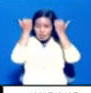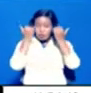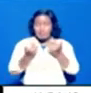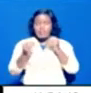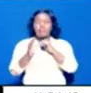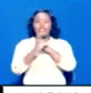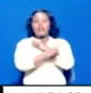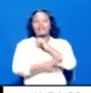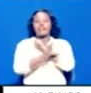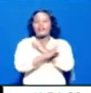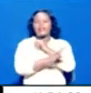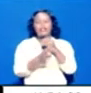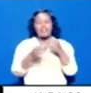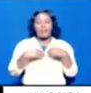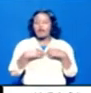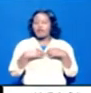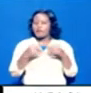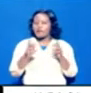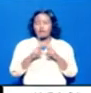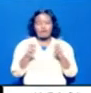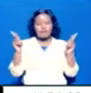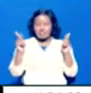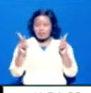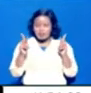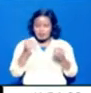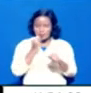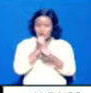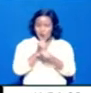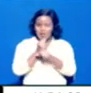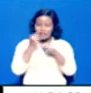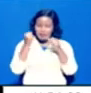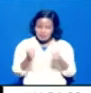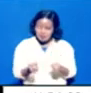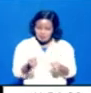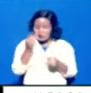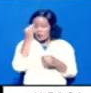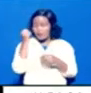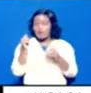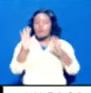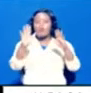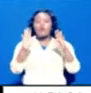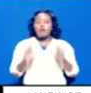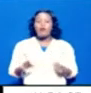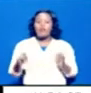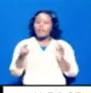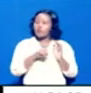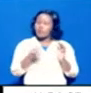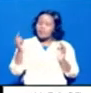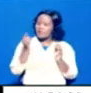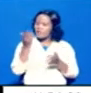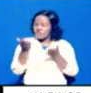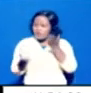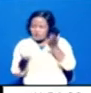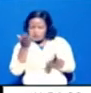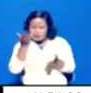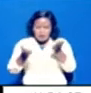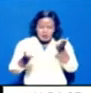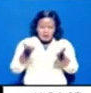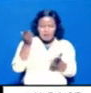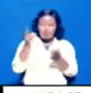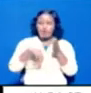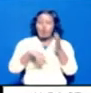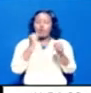very early. Because it is very important that we measure what we do. It is true that